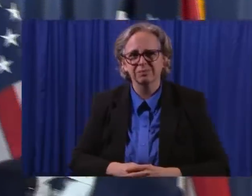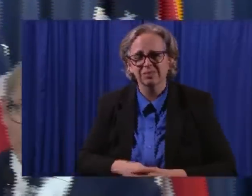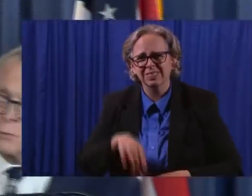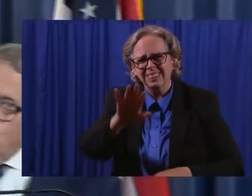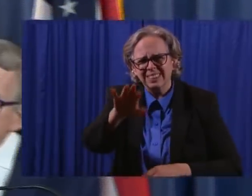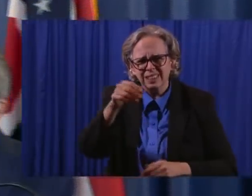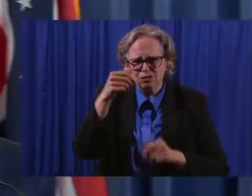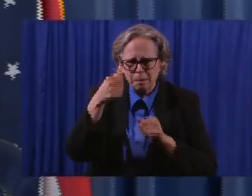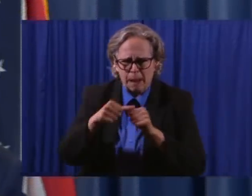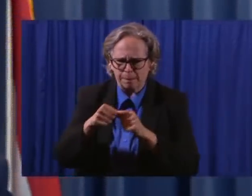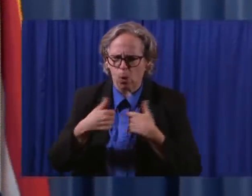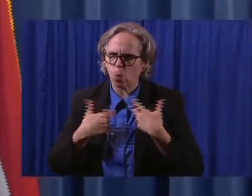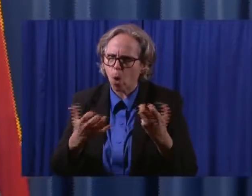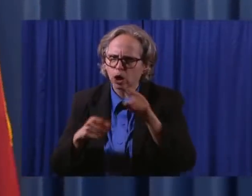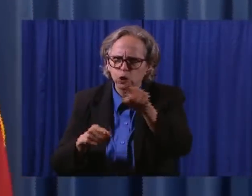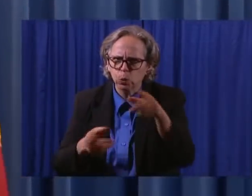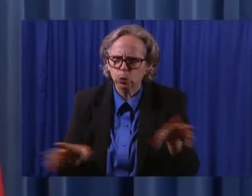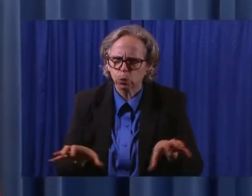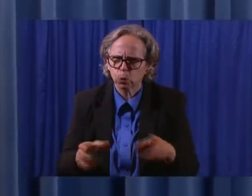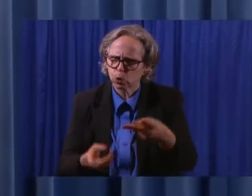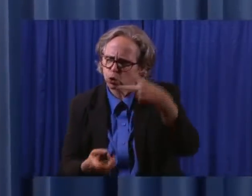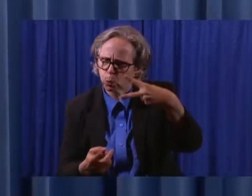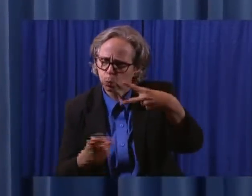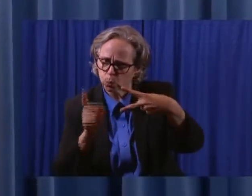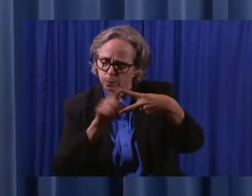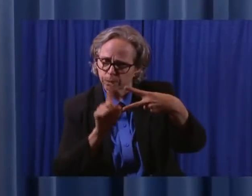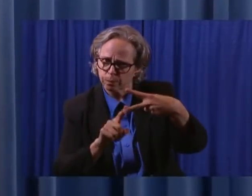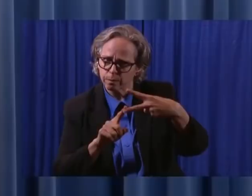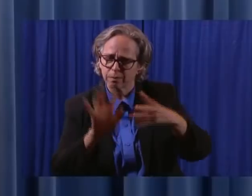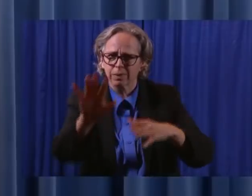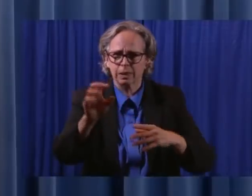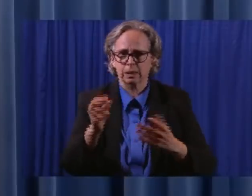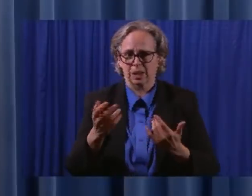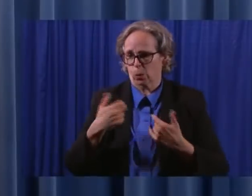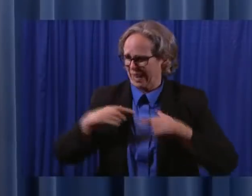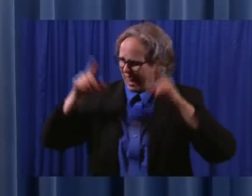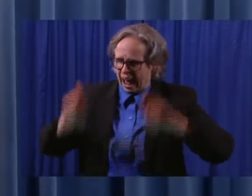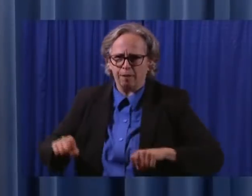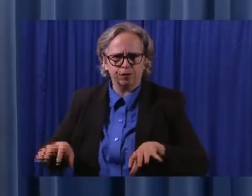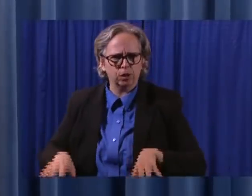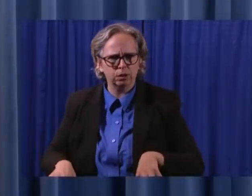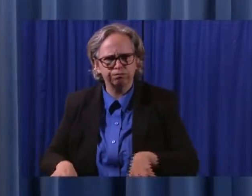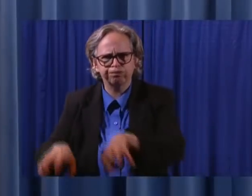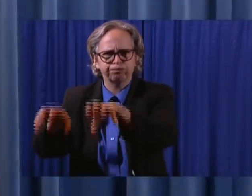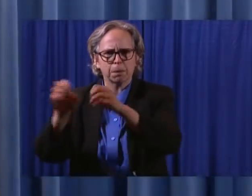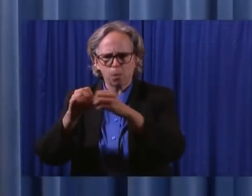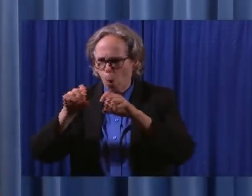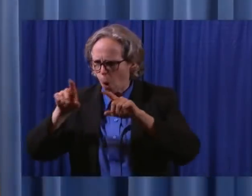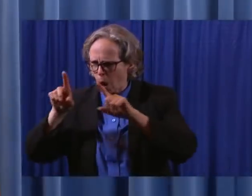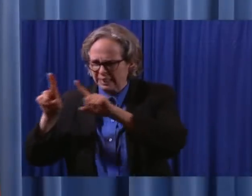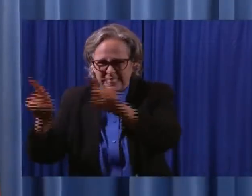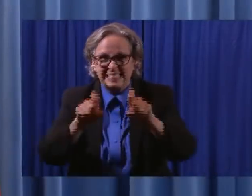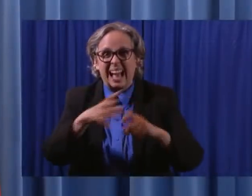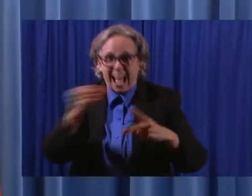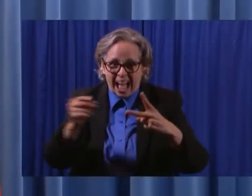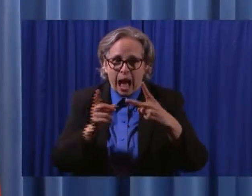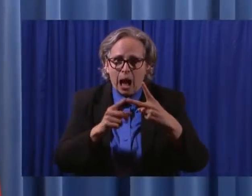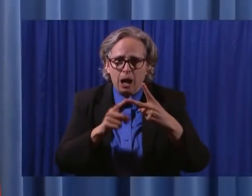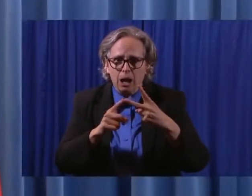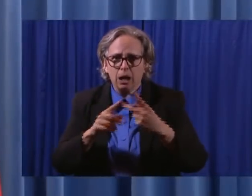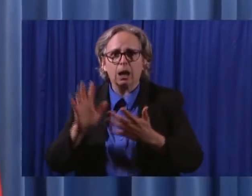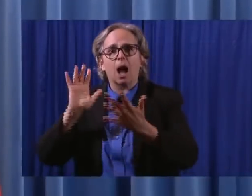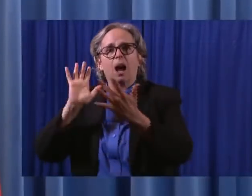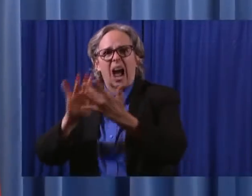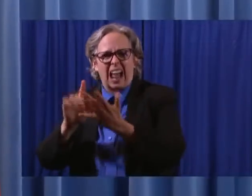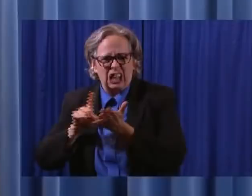we can do. One is more testing and more tracing and separating this virus so it doesn't